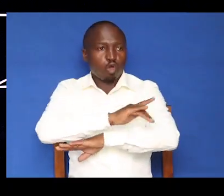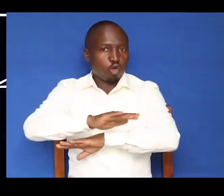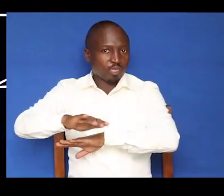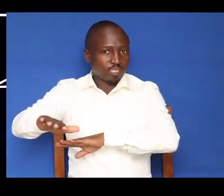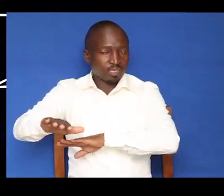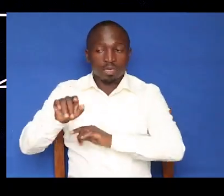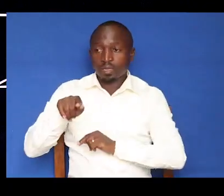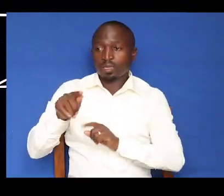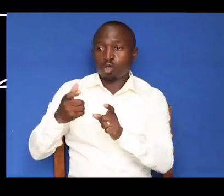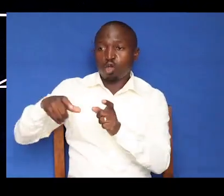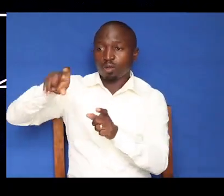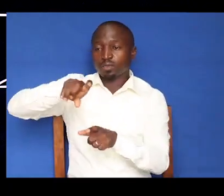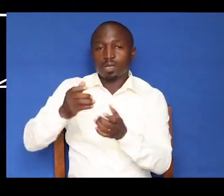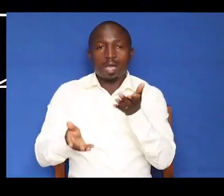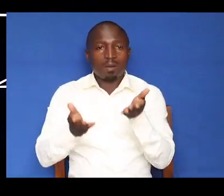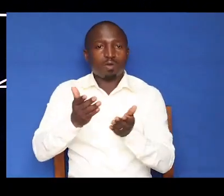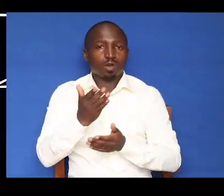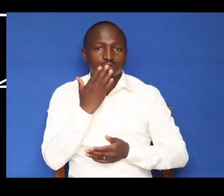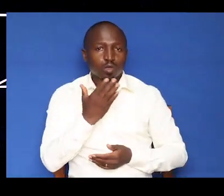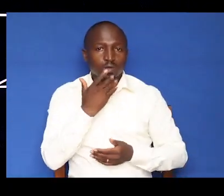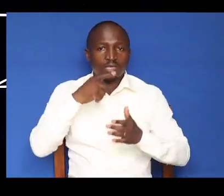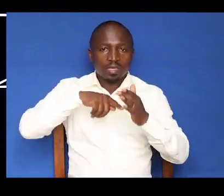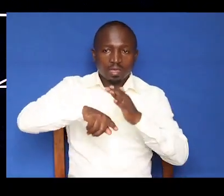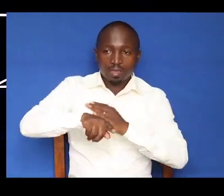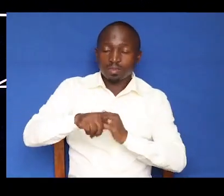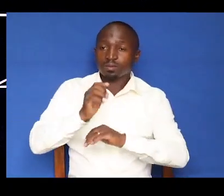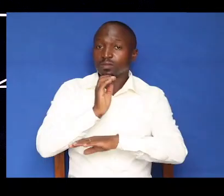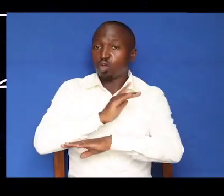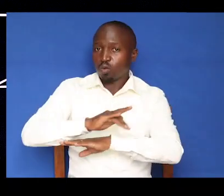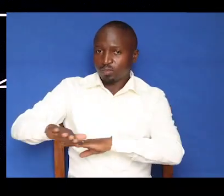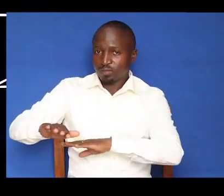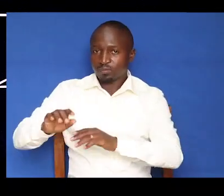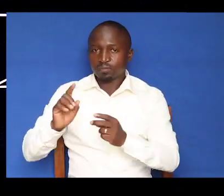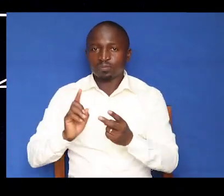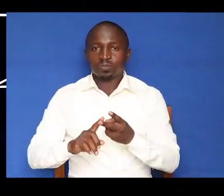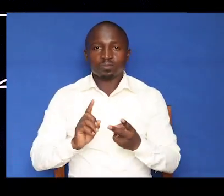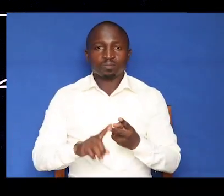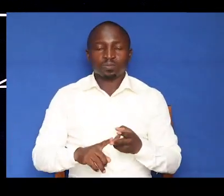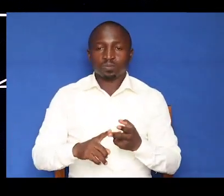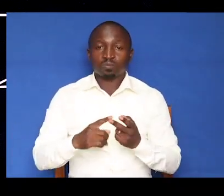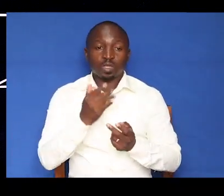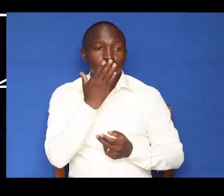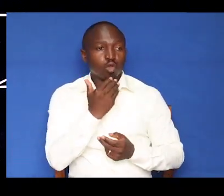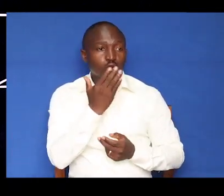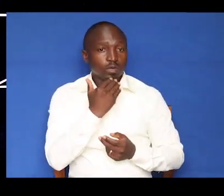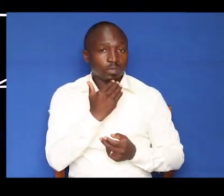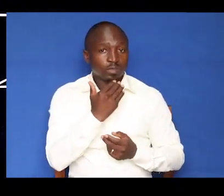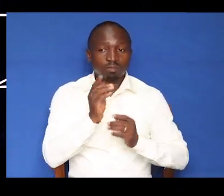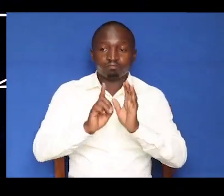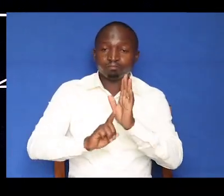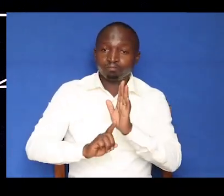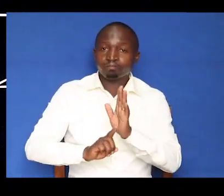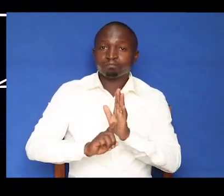significantly add the amount of salty minerals to the extent salinity is made